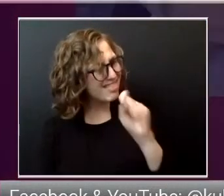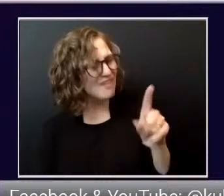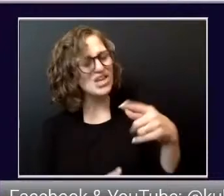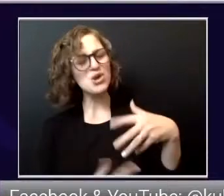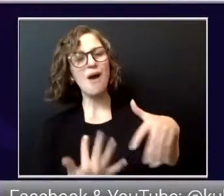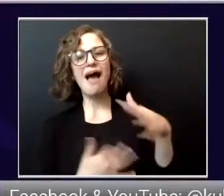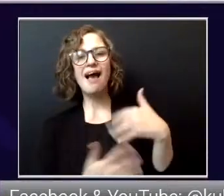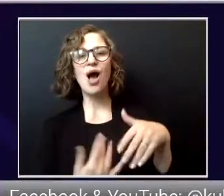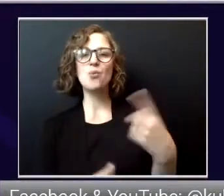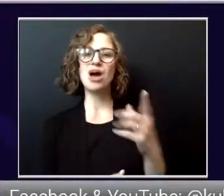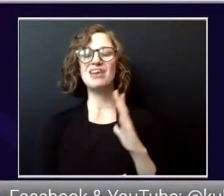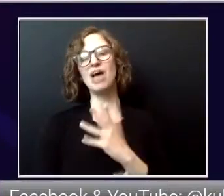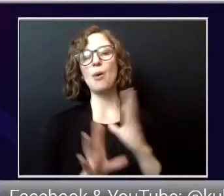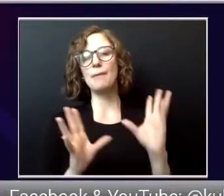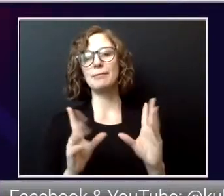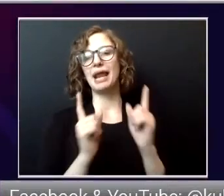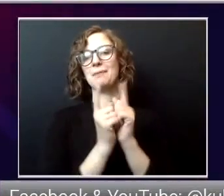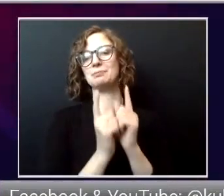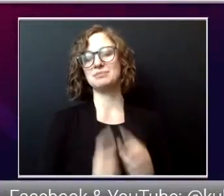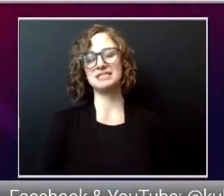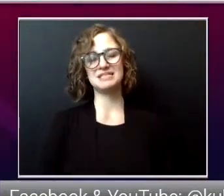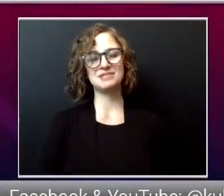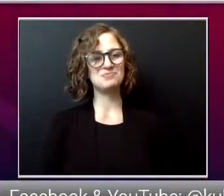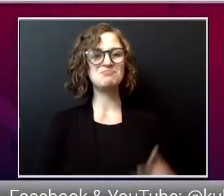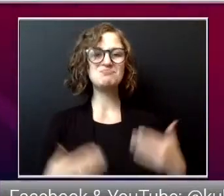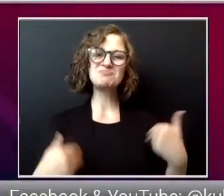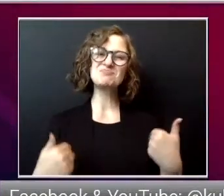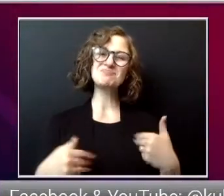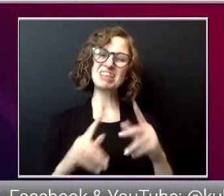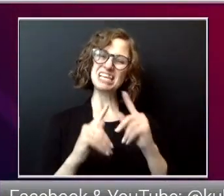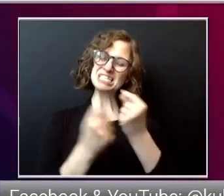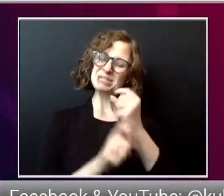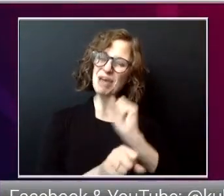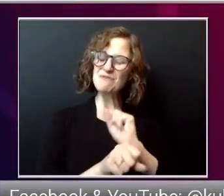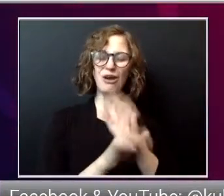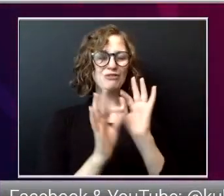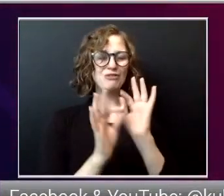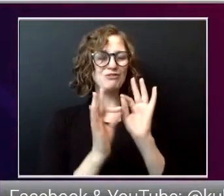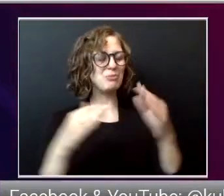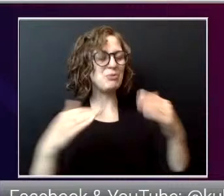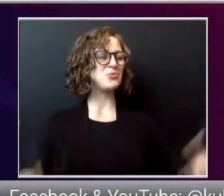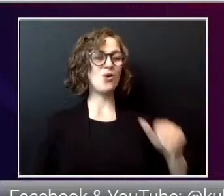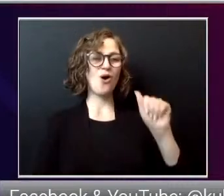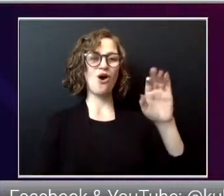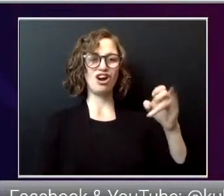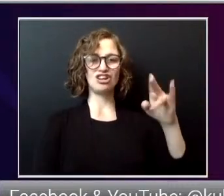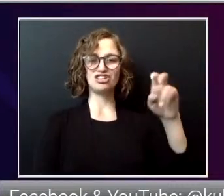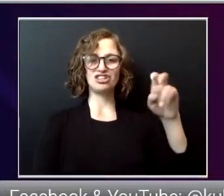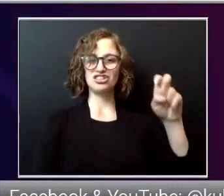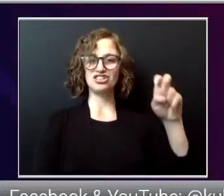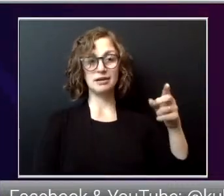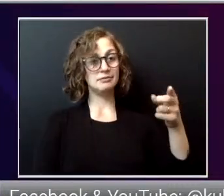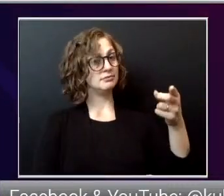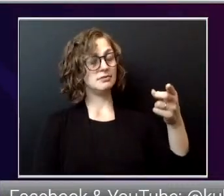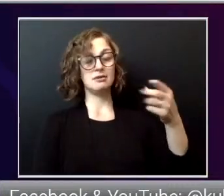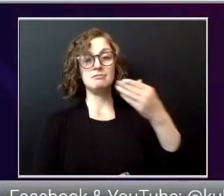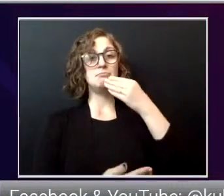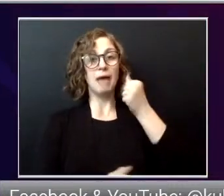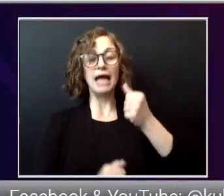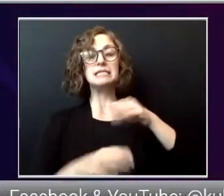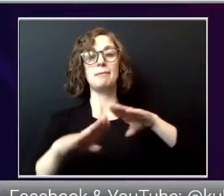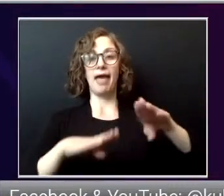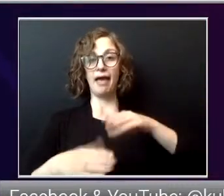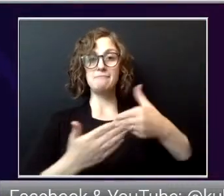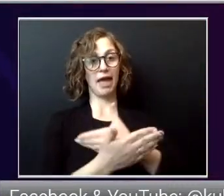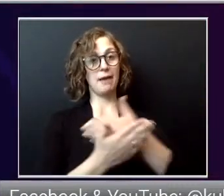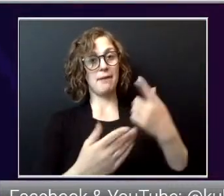yeah. Talk about a team effort and a family. Archie, this is the best behaved baby I have ever seen.